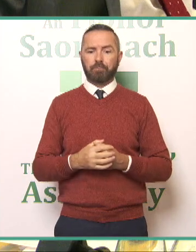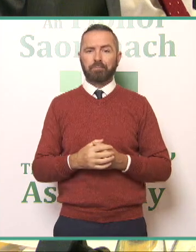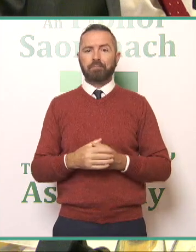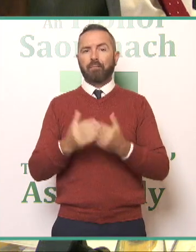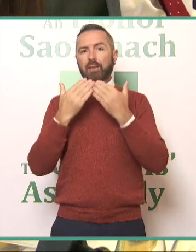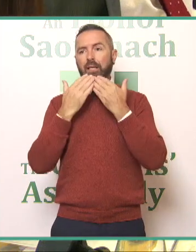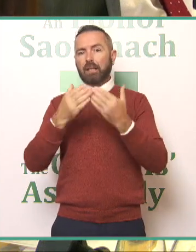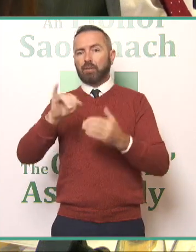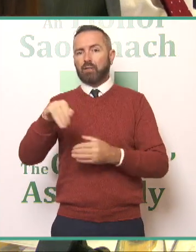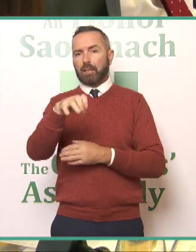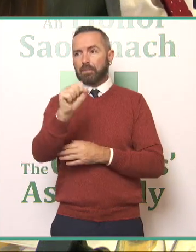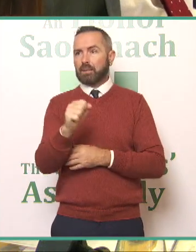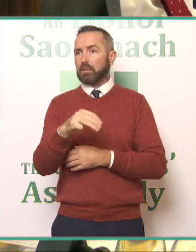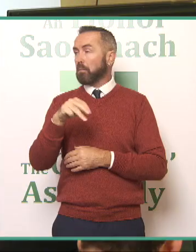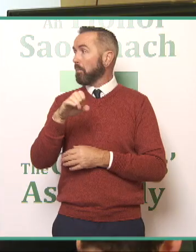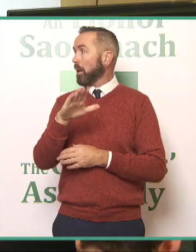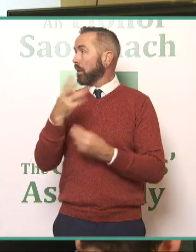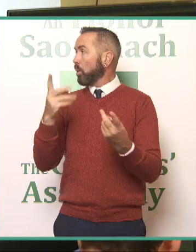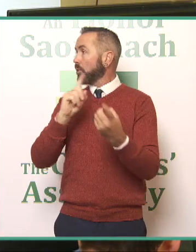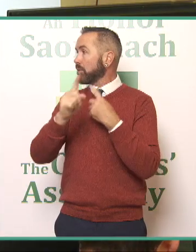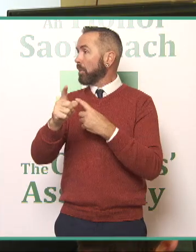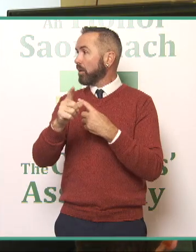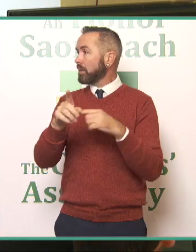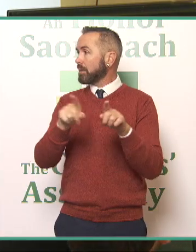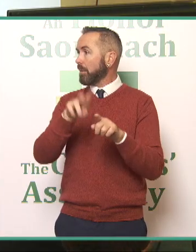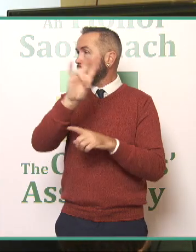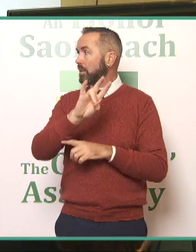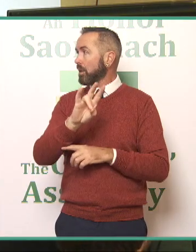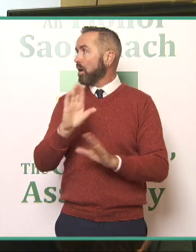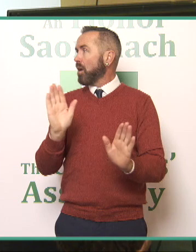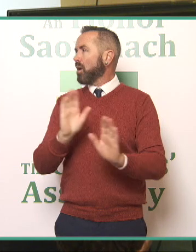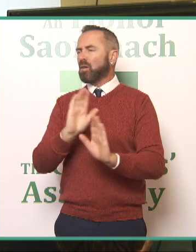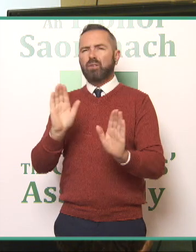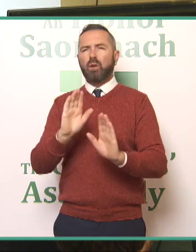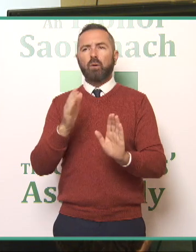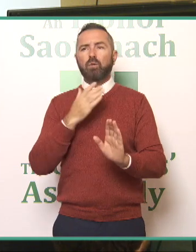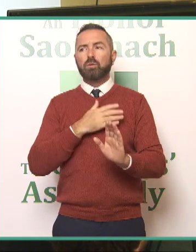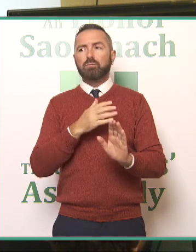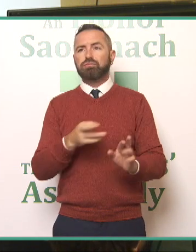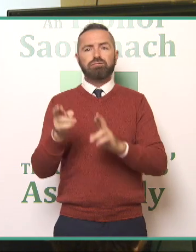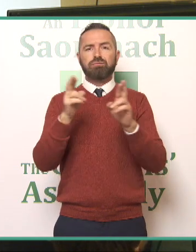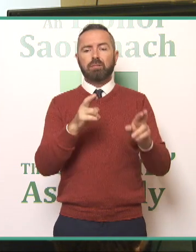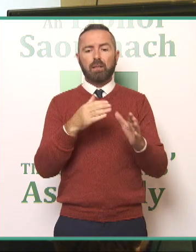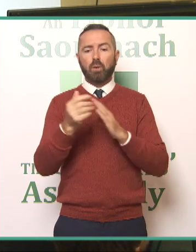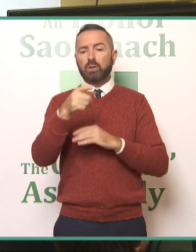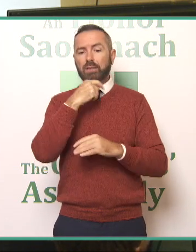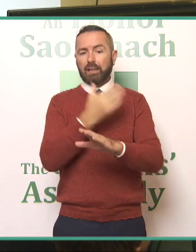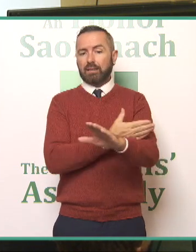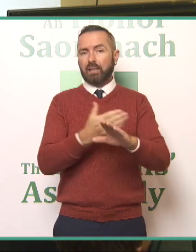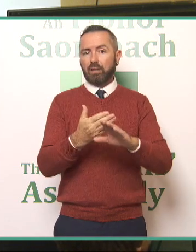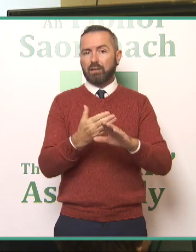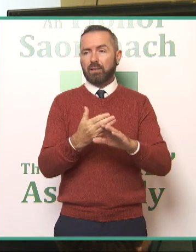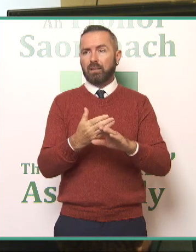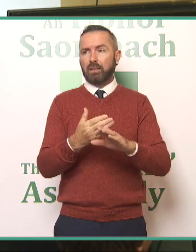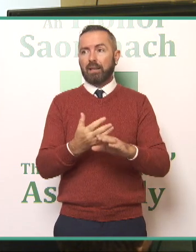Thank you, James. Micheál, did you want to respond to Keith's question as well? No, just that I would echo what you said yourself at the beginning, which is this